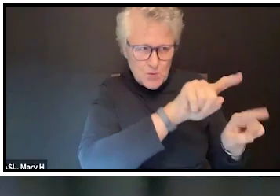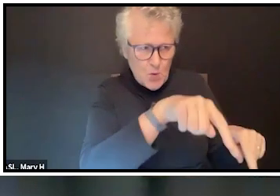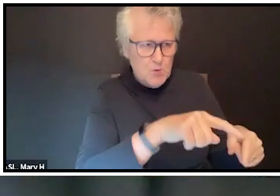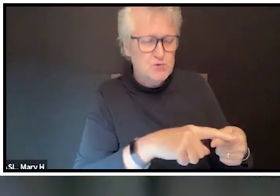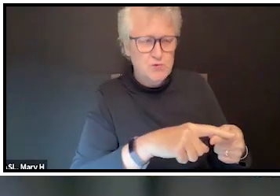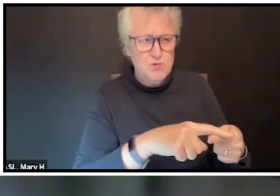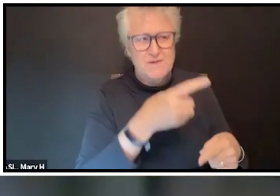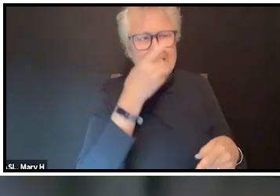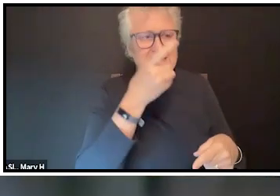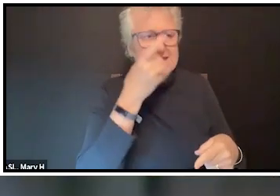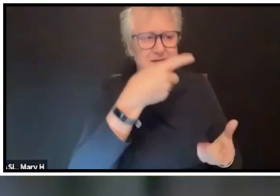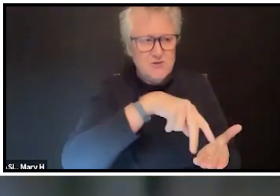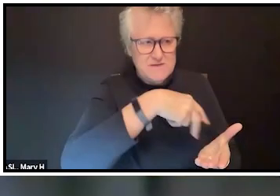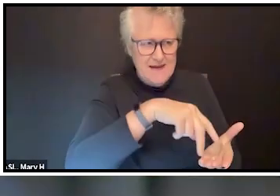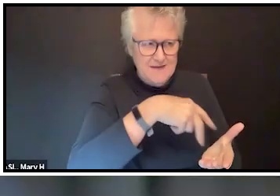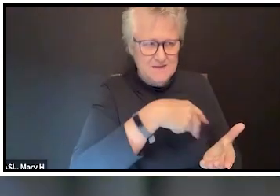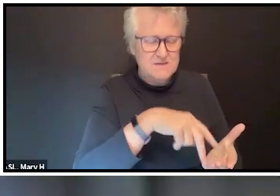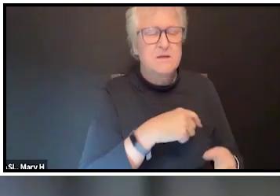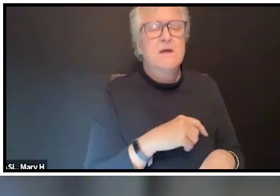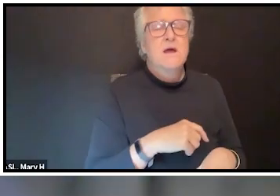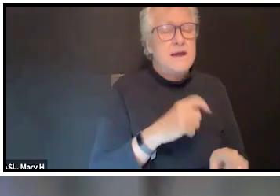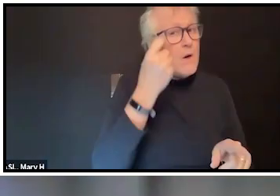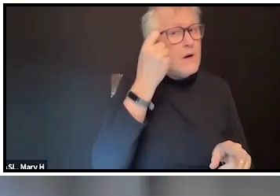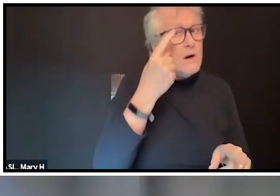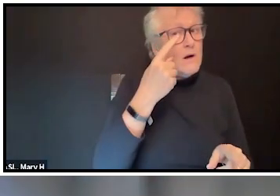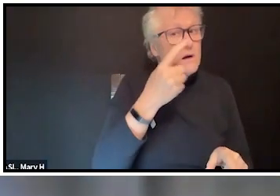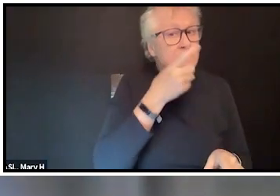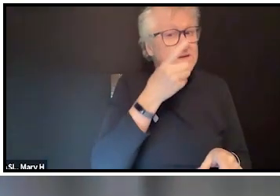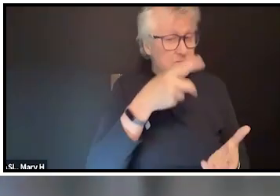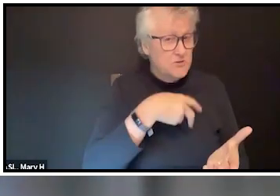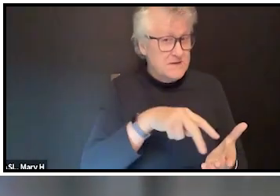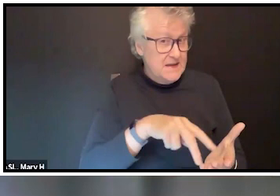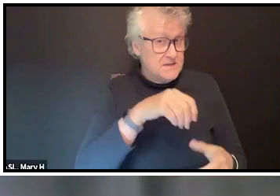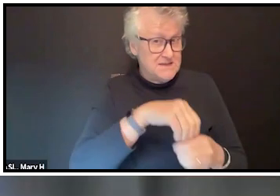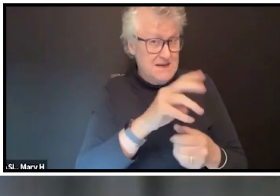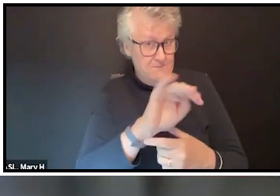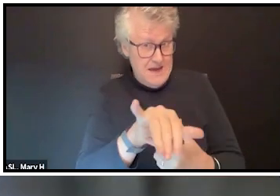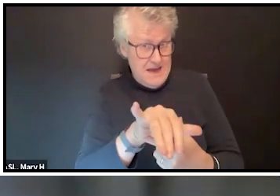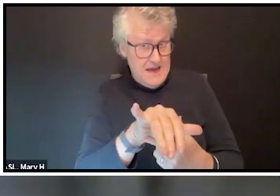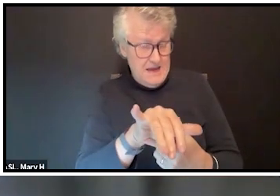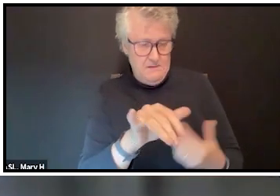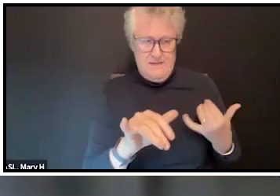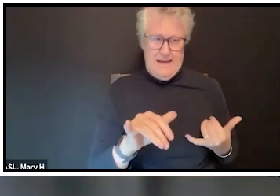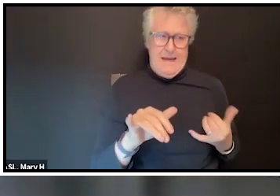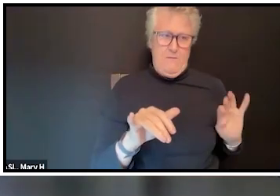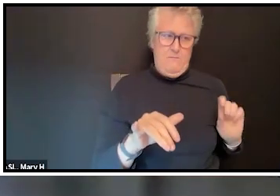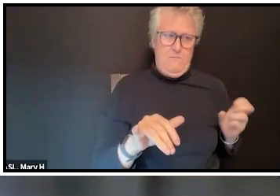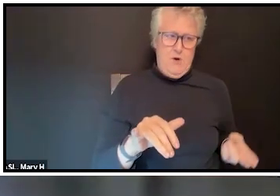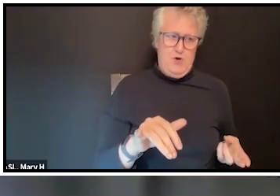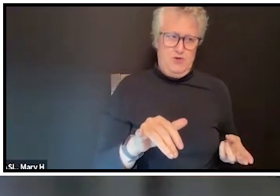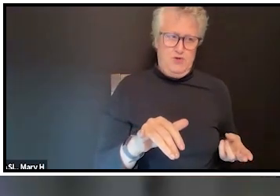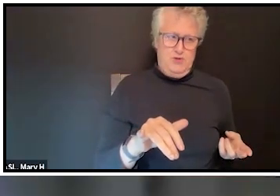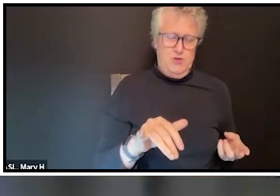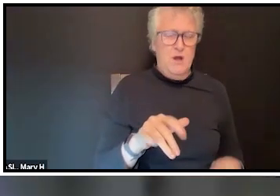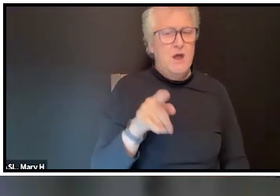because now the dinner dance is in May, and it's March now, and he was told that he can't come because they're